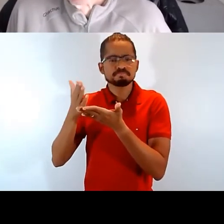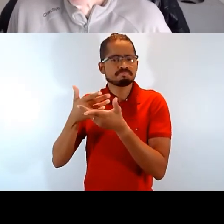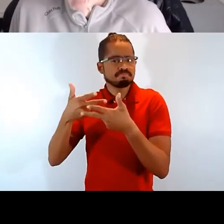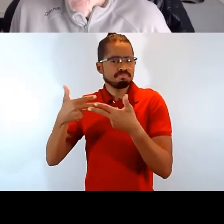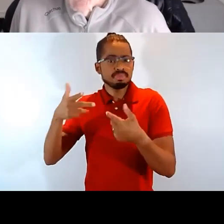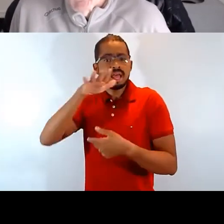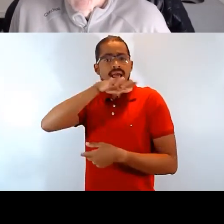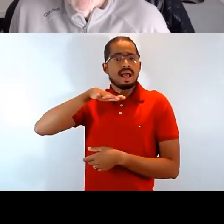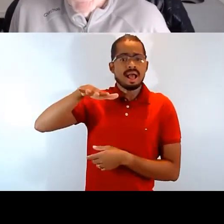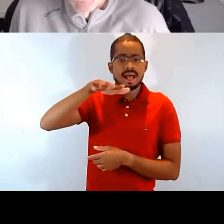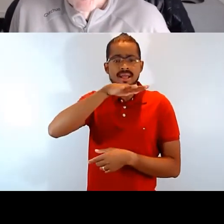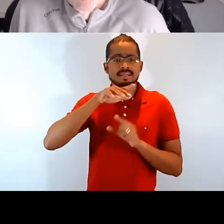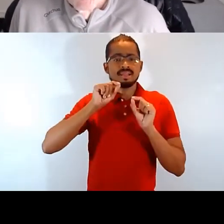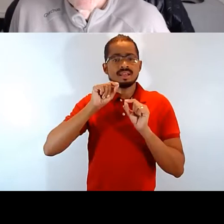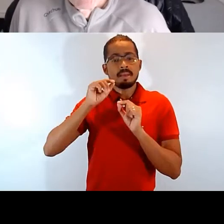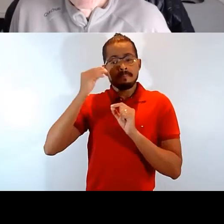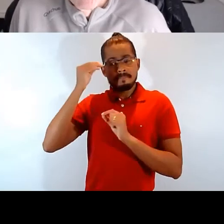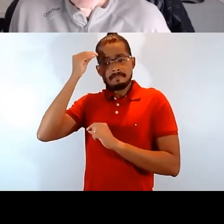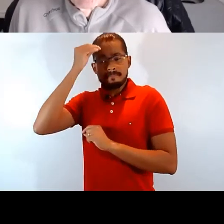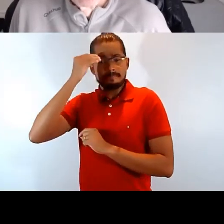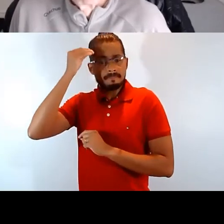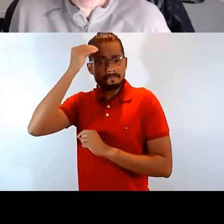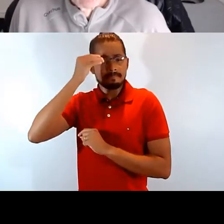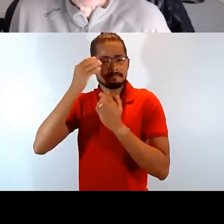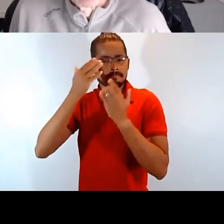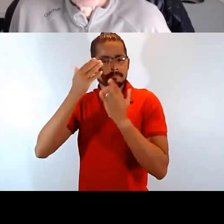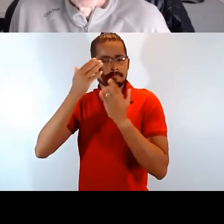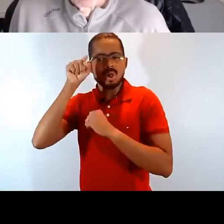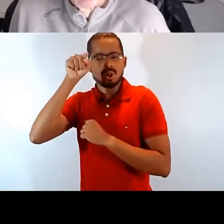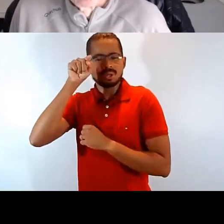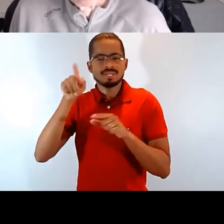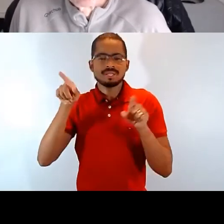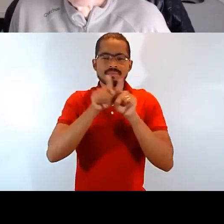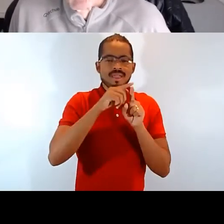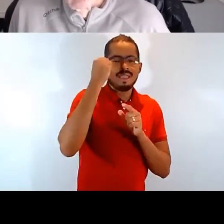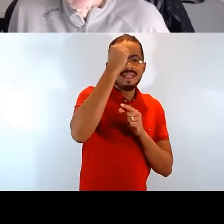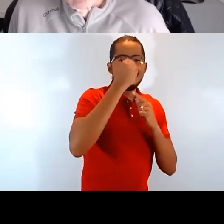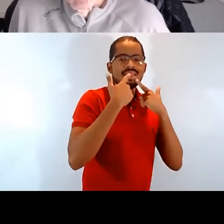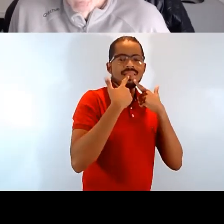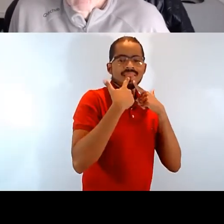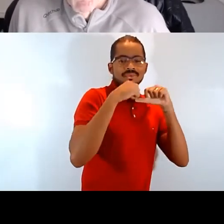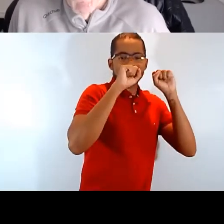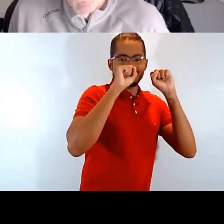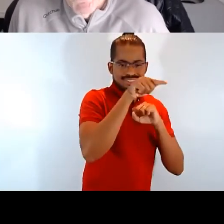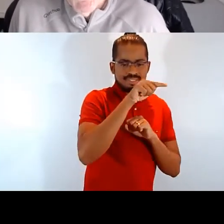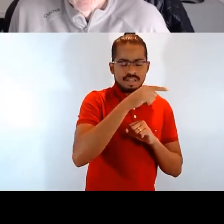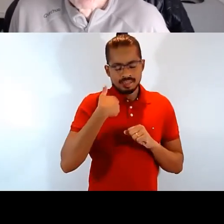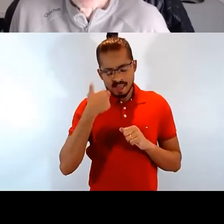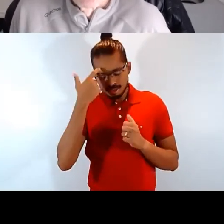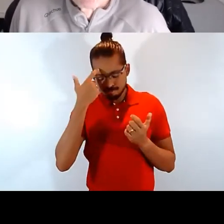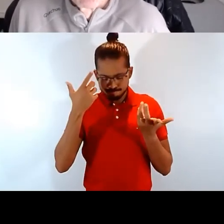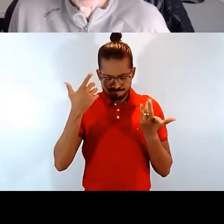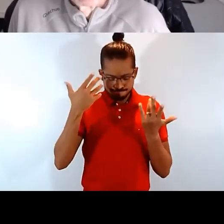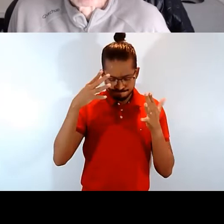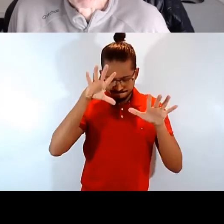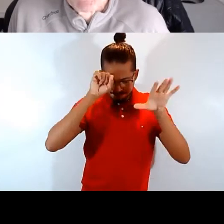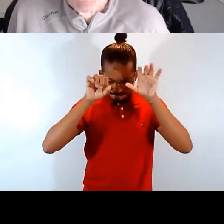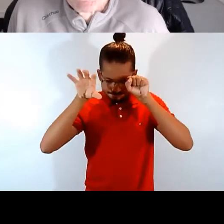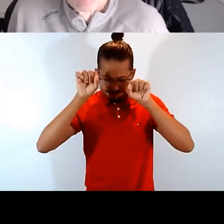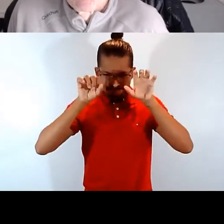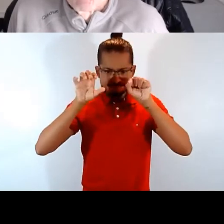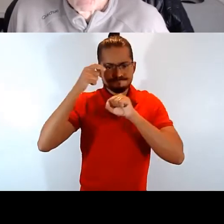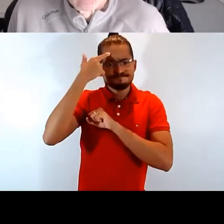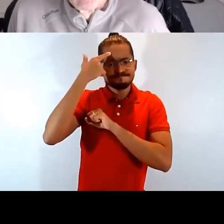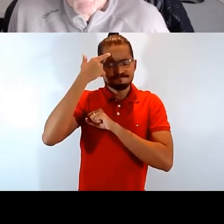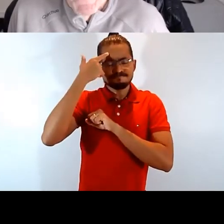and psycholinguistics in particular, and I developed what is known as the effort models to